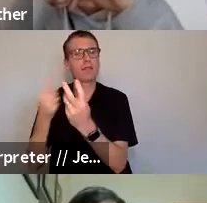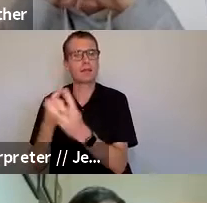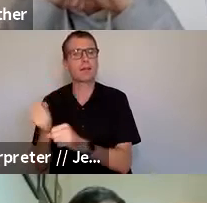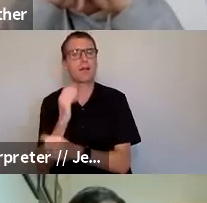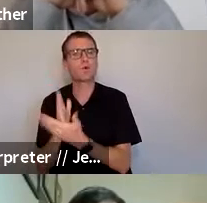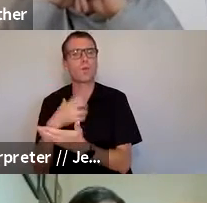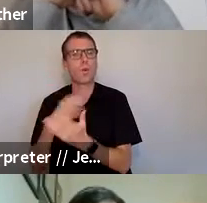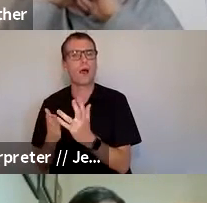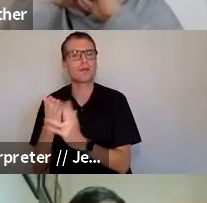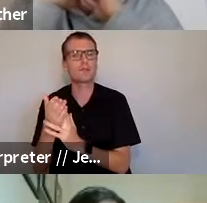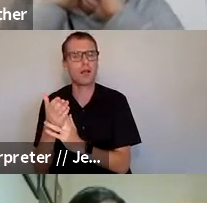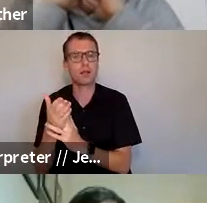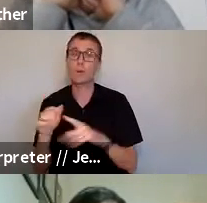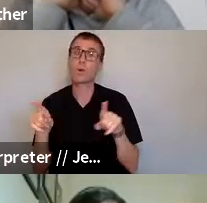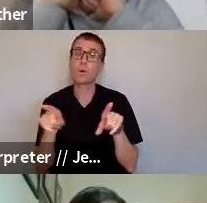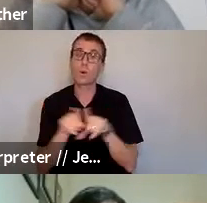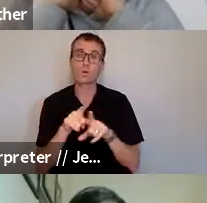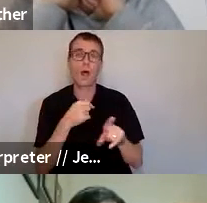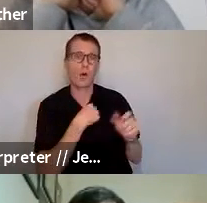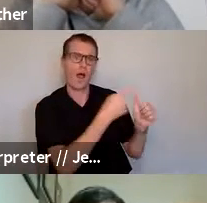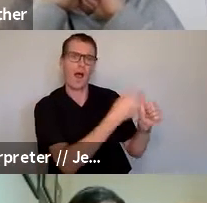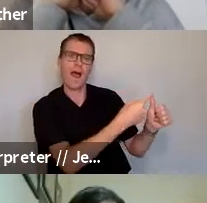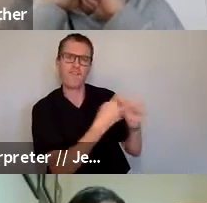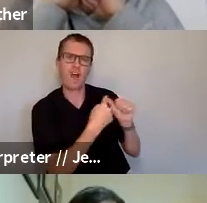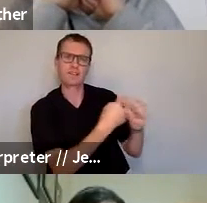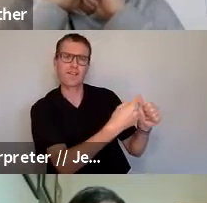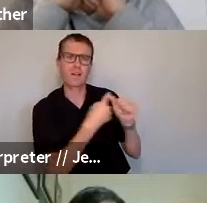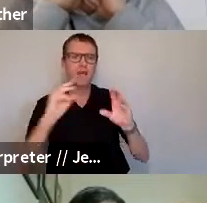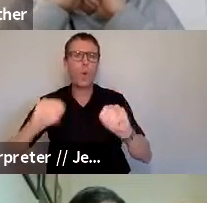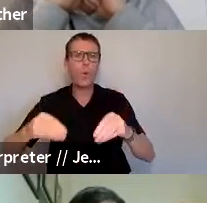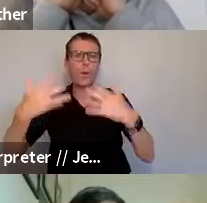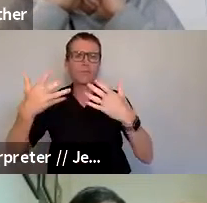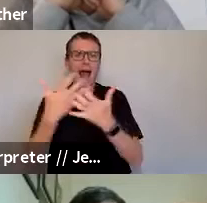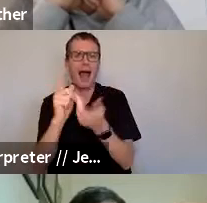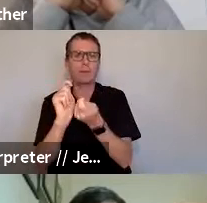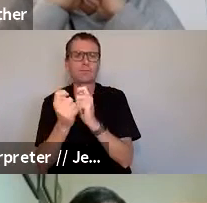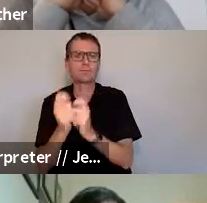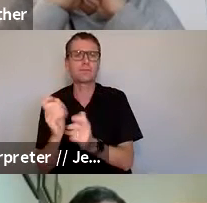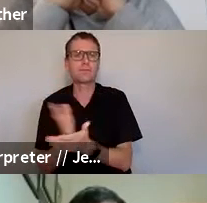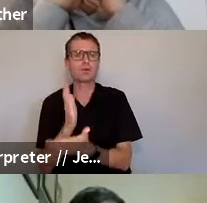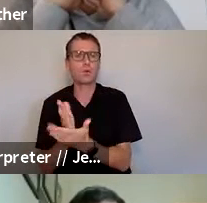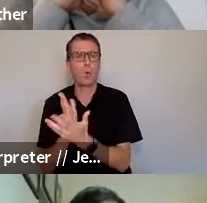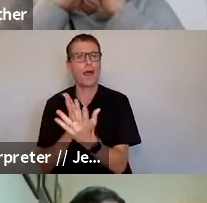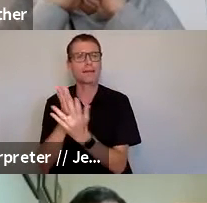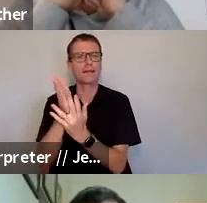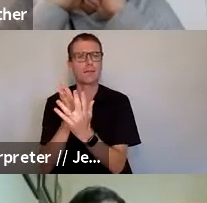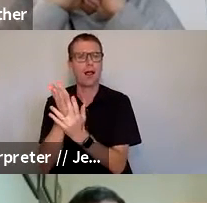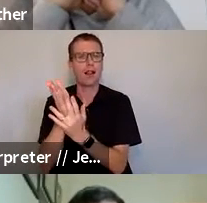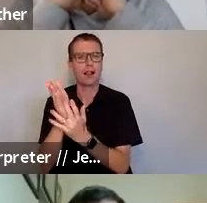our websites more accessible for the needs, whether it be language, whether it